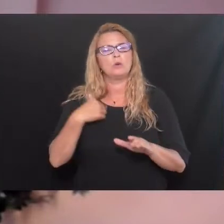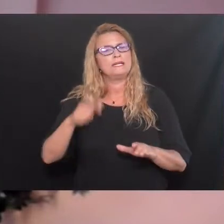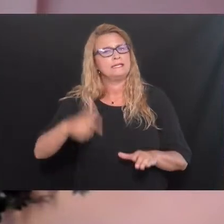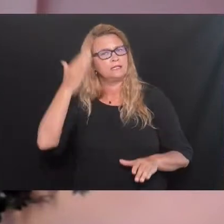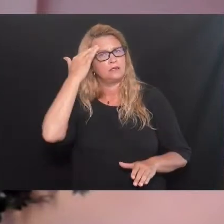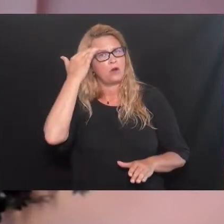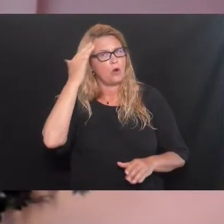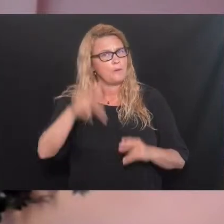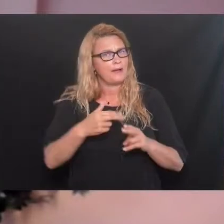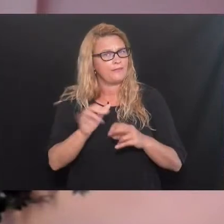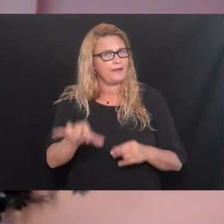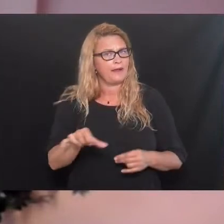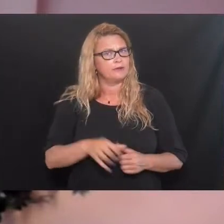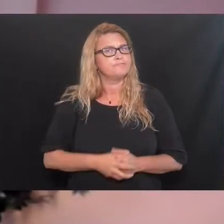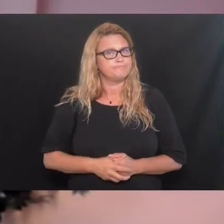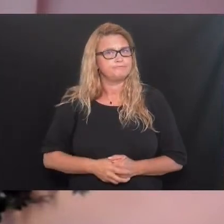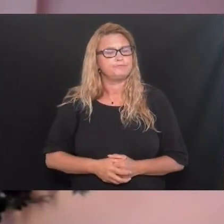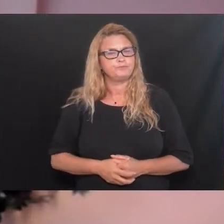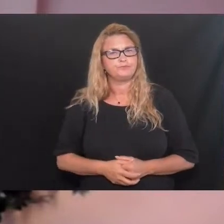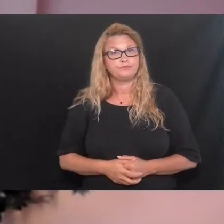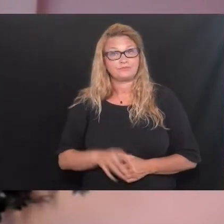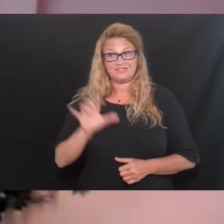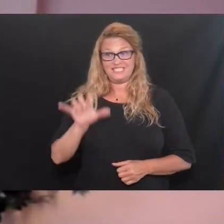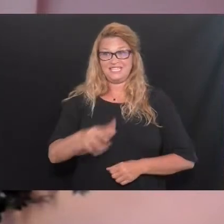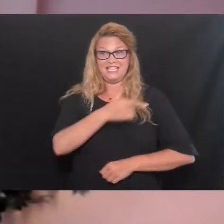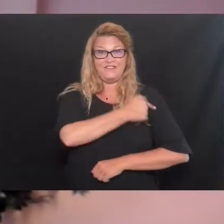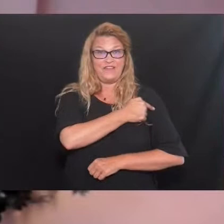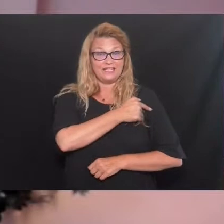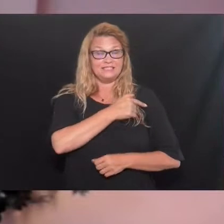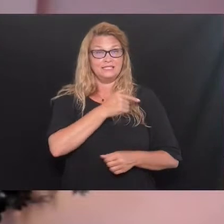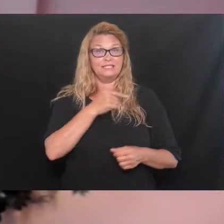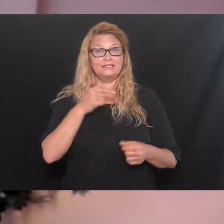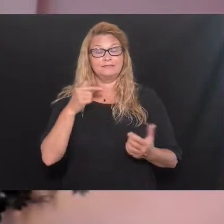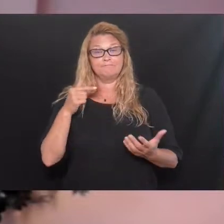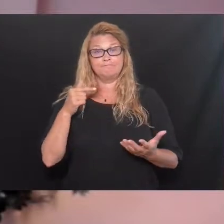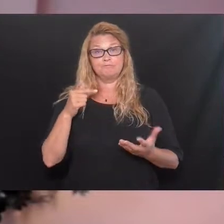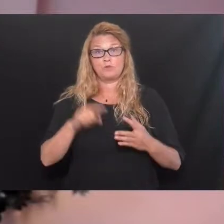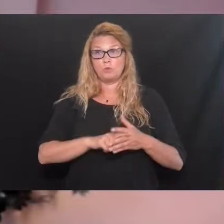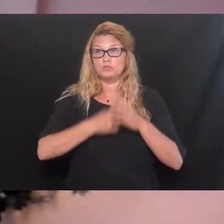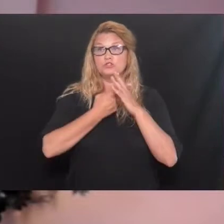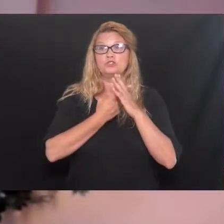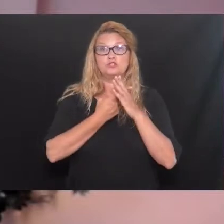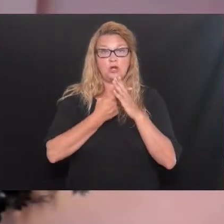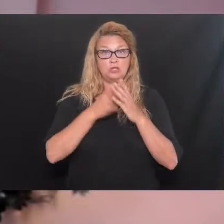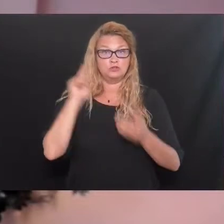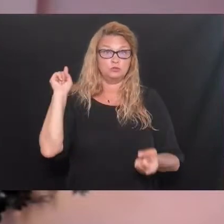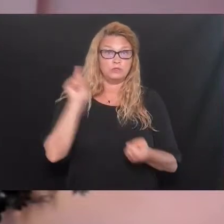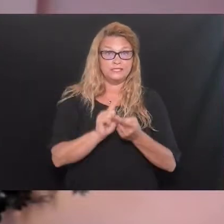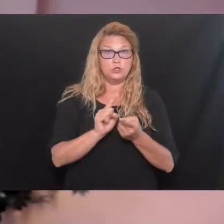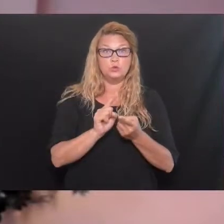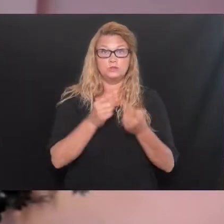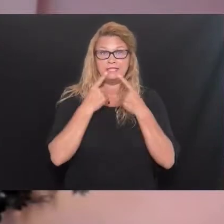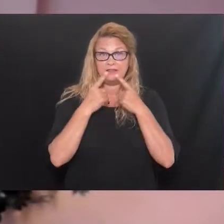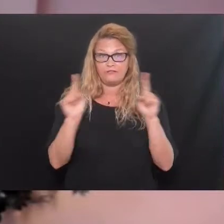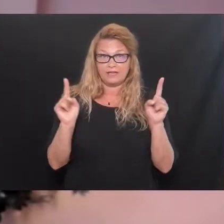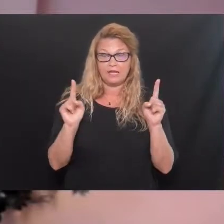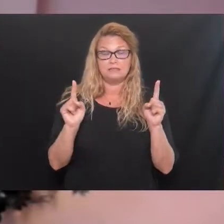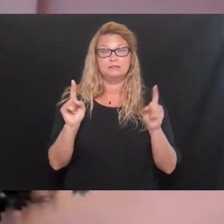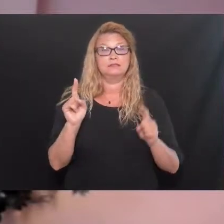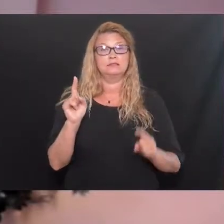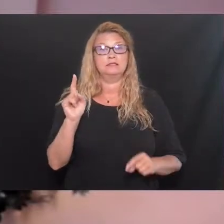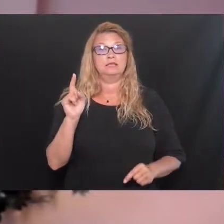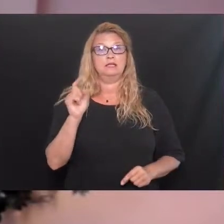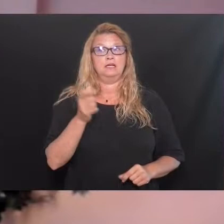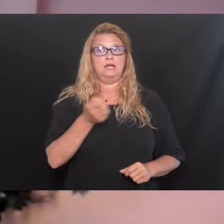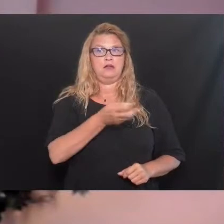we may get that either the vaccines are starting to reduce in their effectiveness in at least a few people,